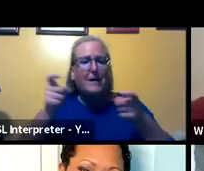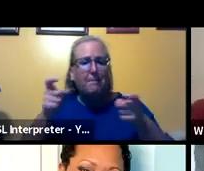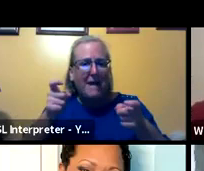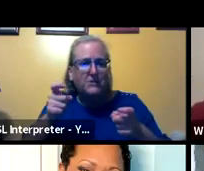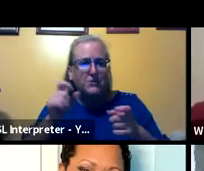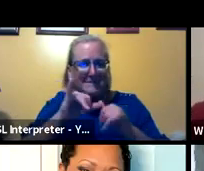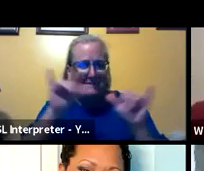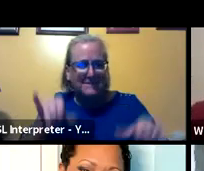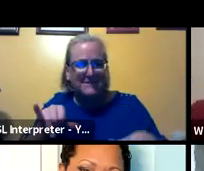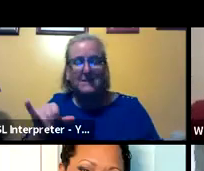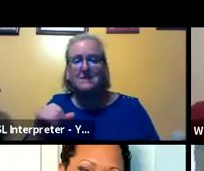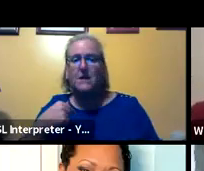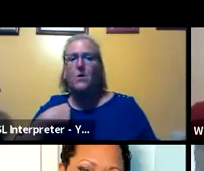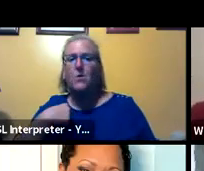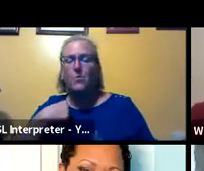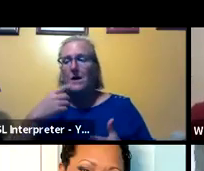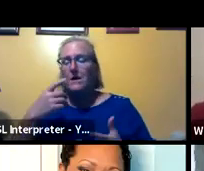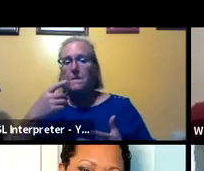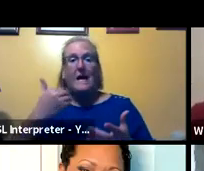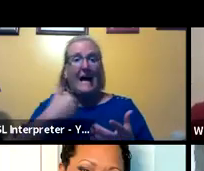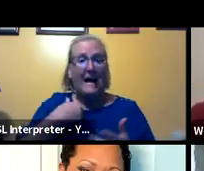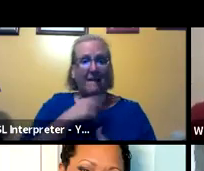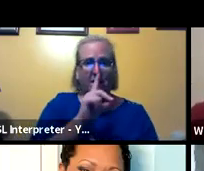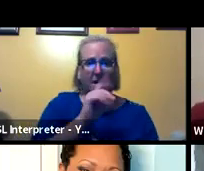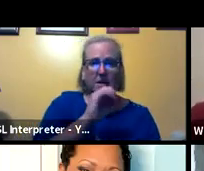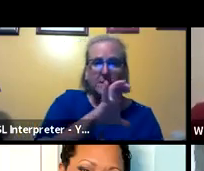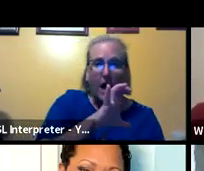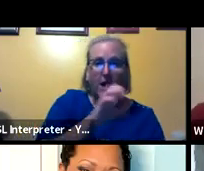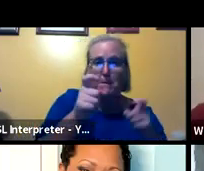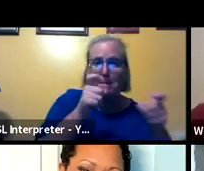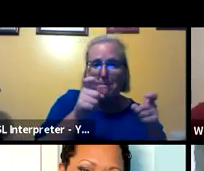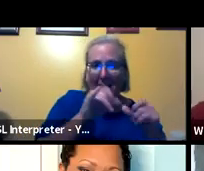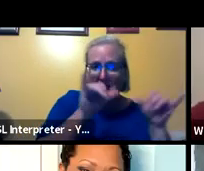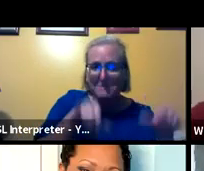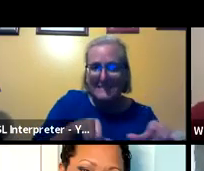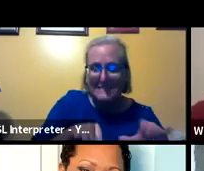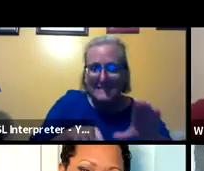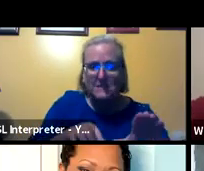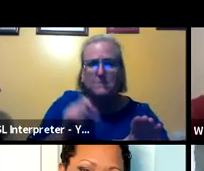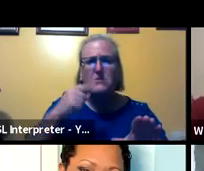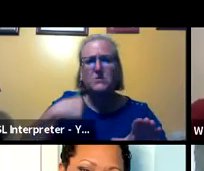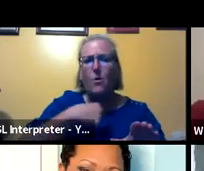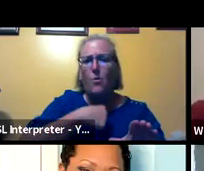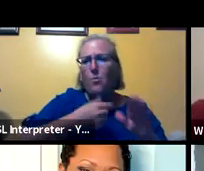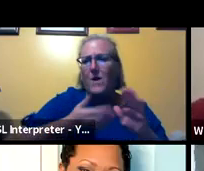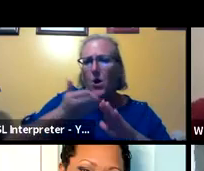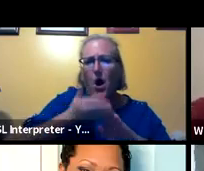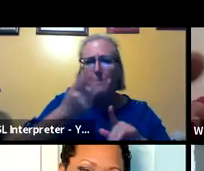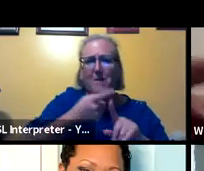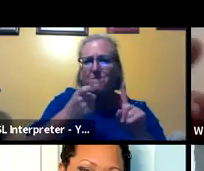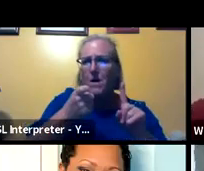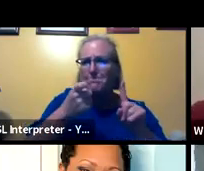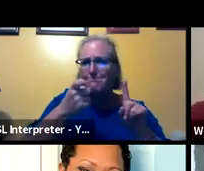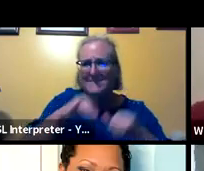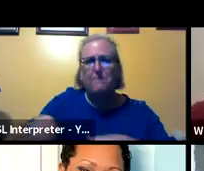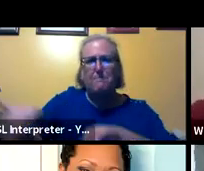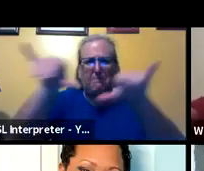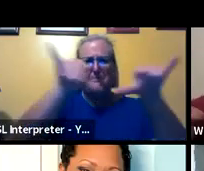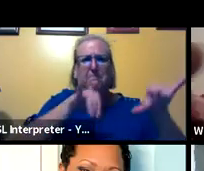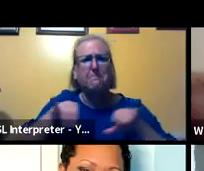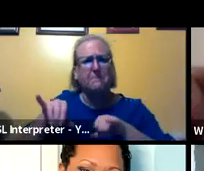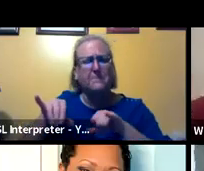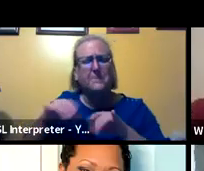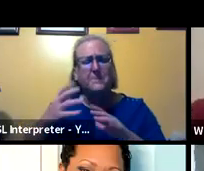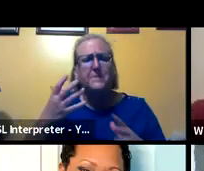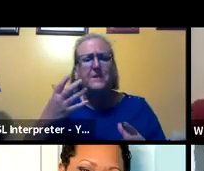several. Adopting a document management system so that we're all sort of operating from the same place. And